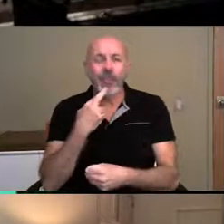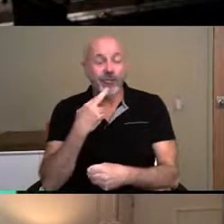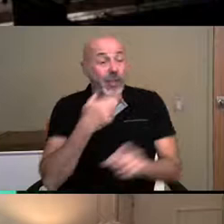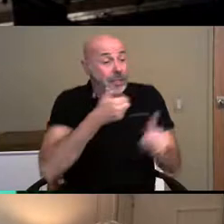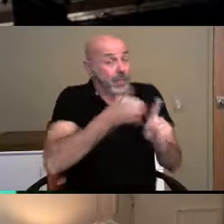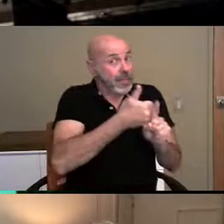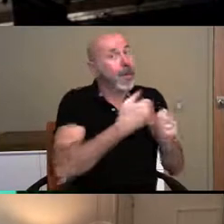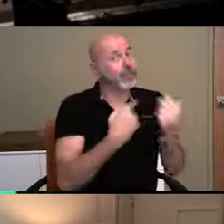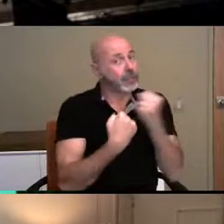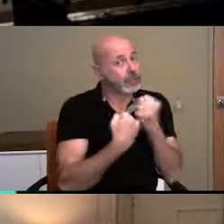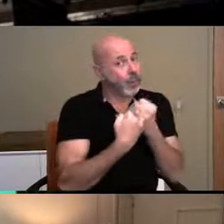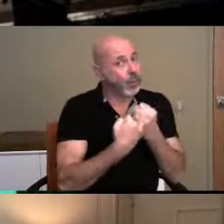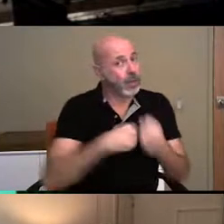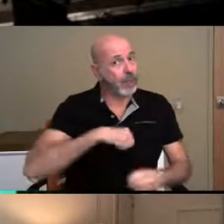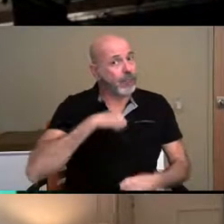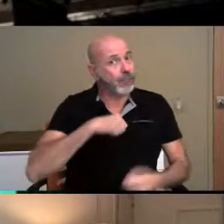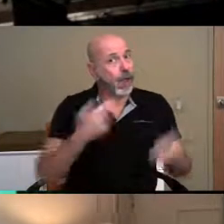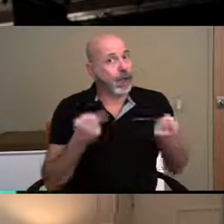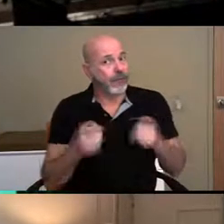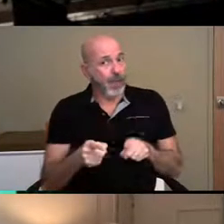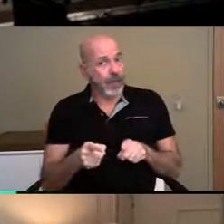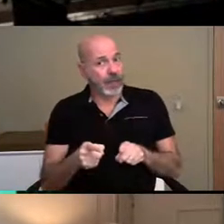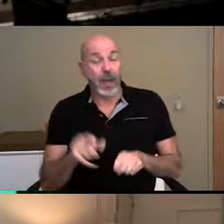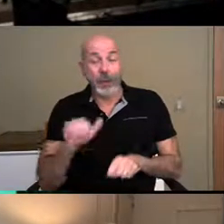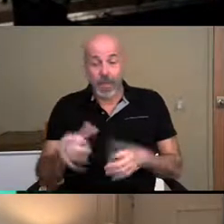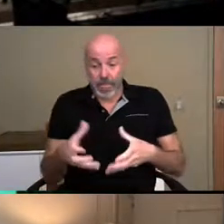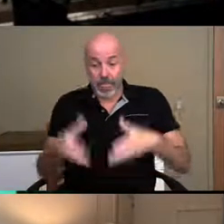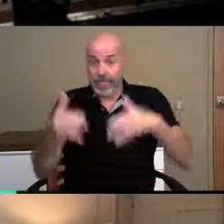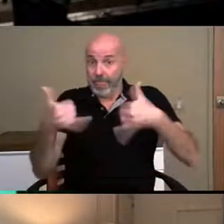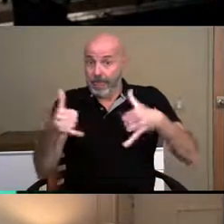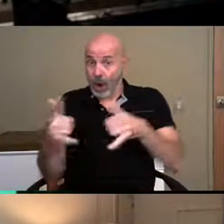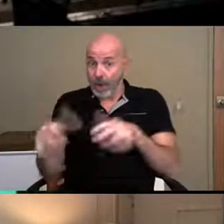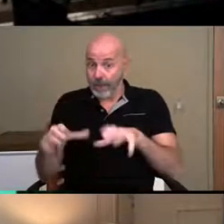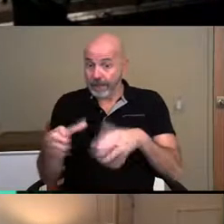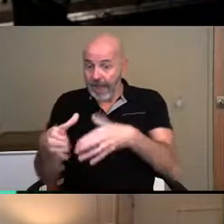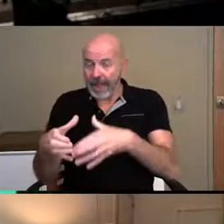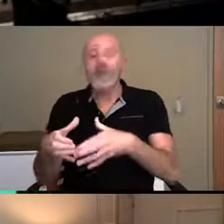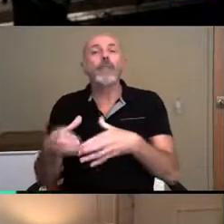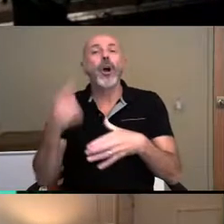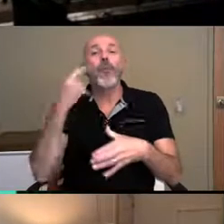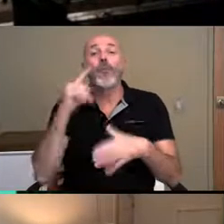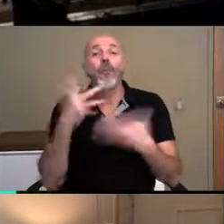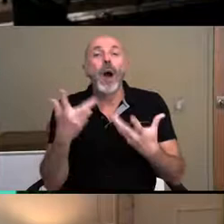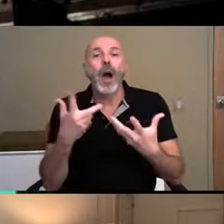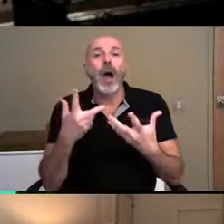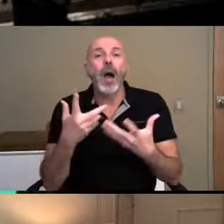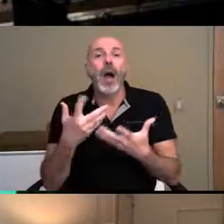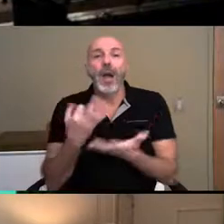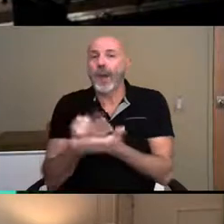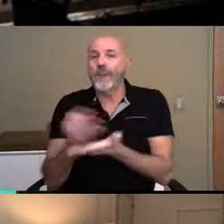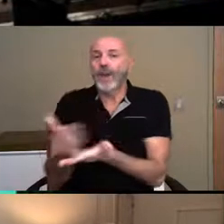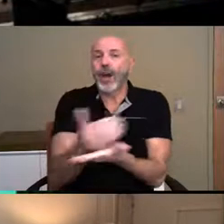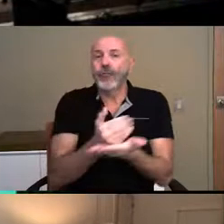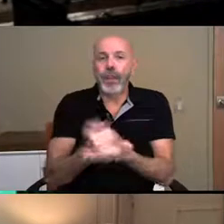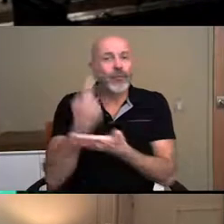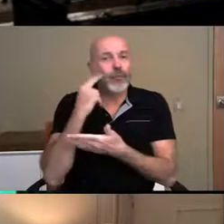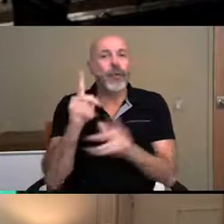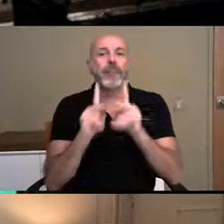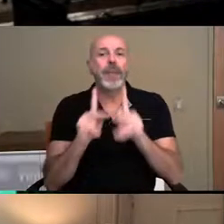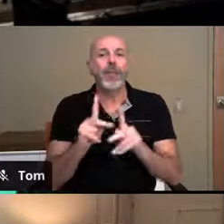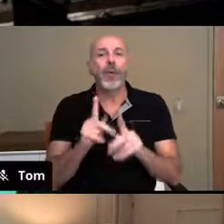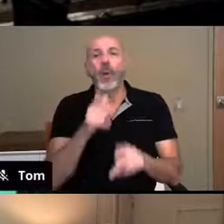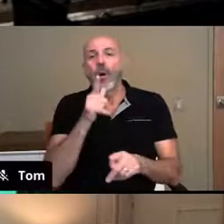And the party packs in general are a fundraiser for those of you who are 21 and older. So we